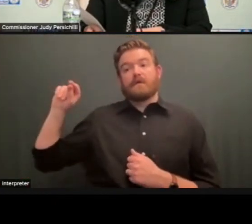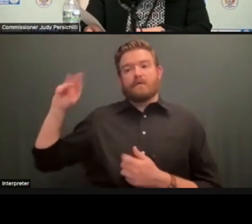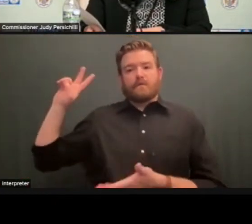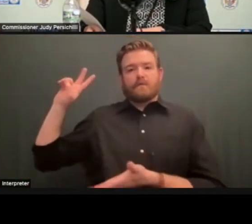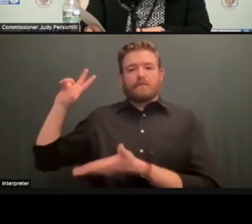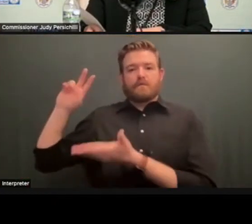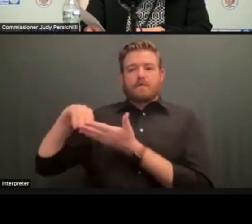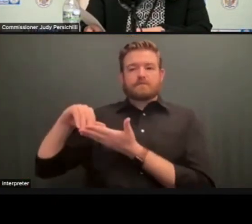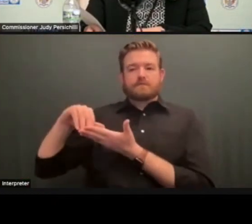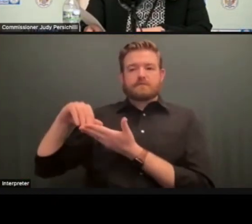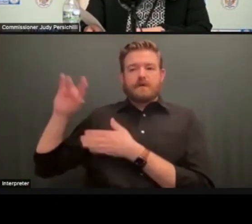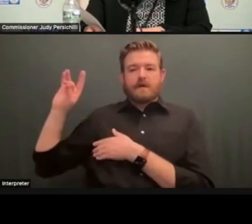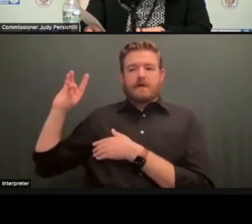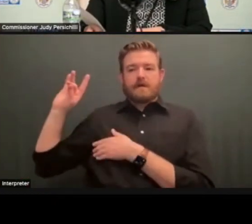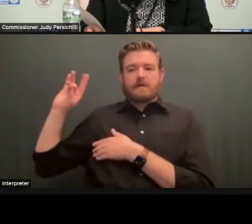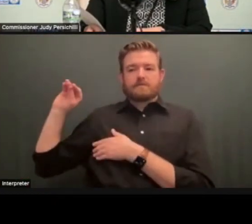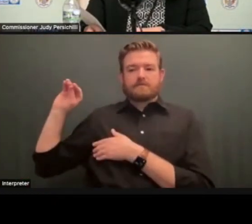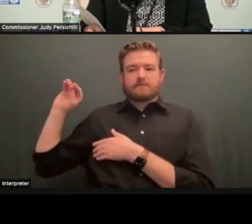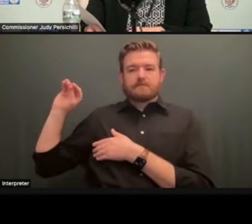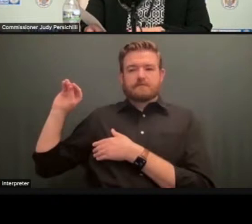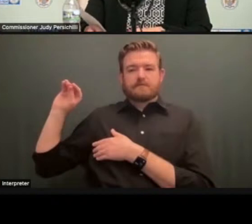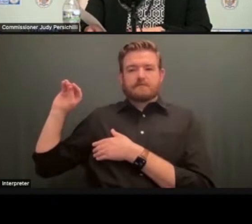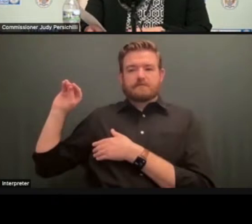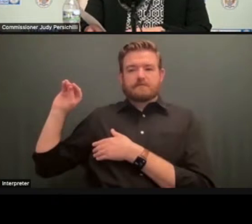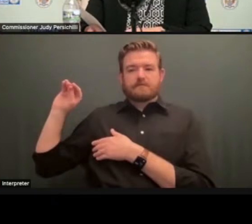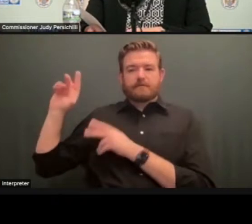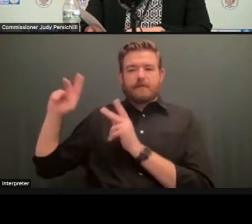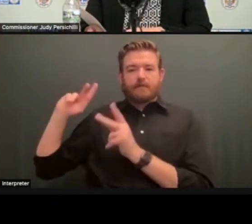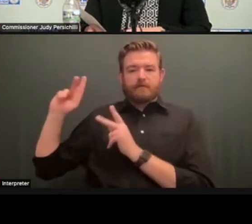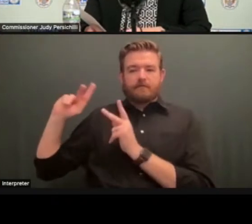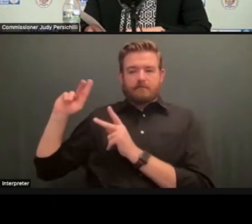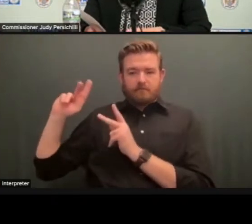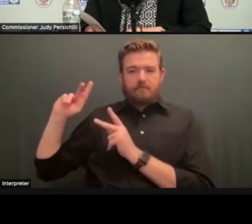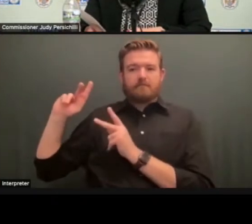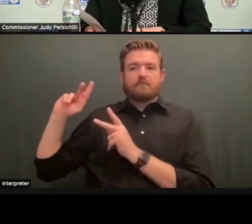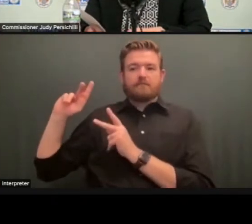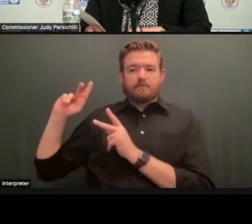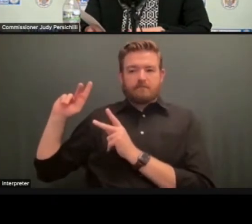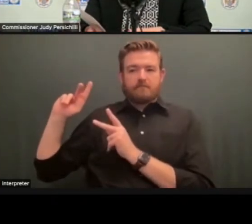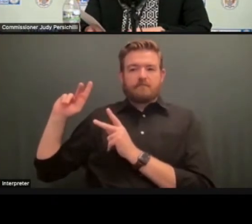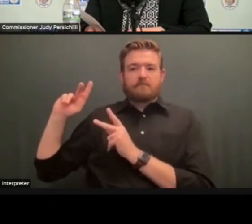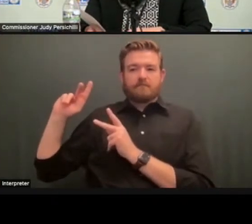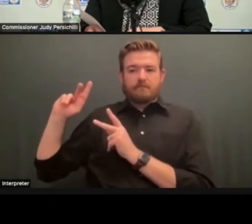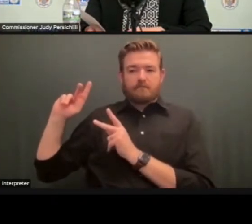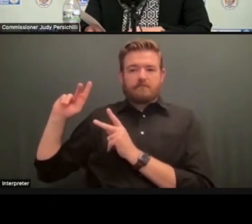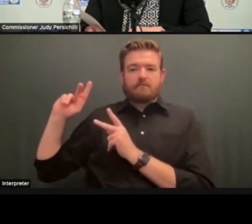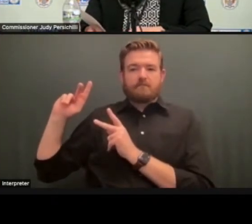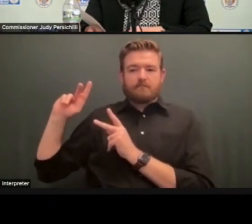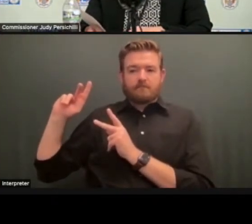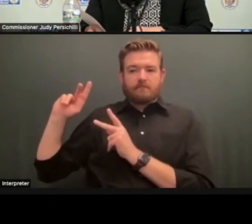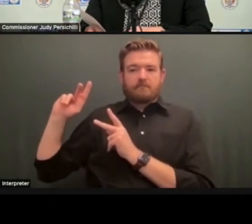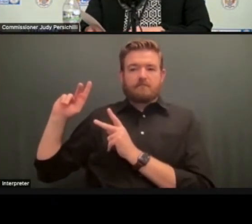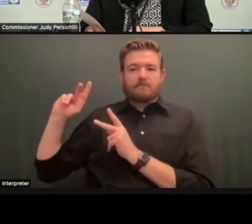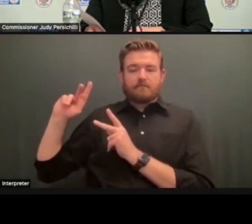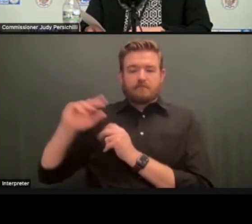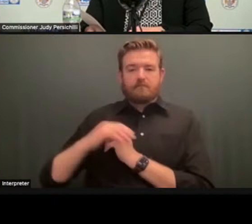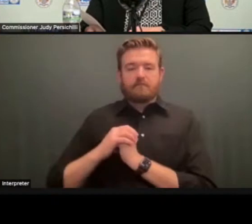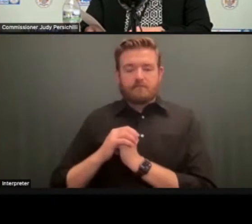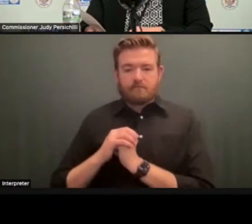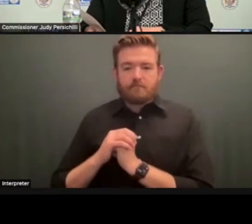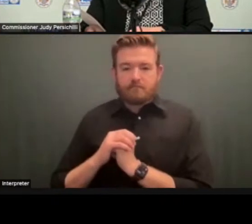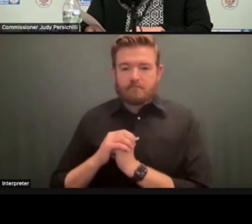2,080. So you're in one respect less than half of that capacity, and the other less than a